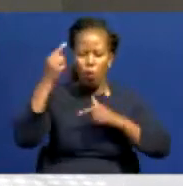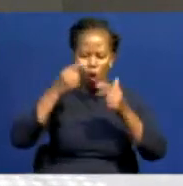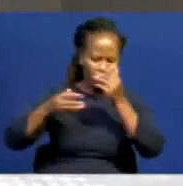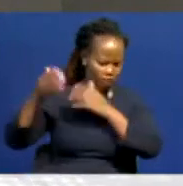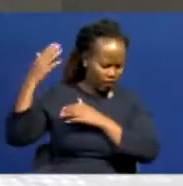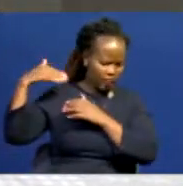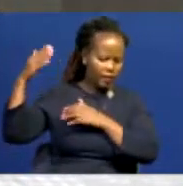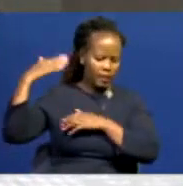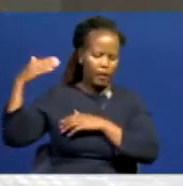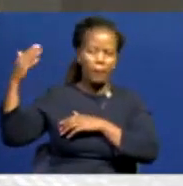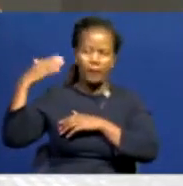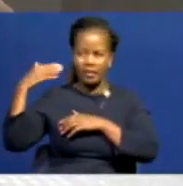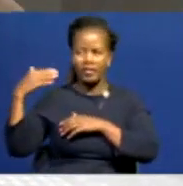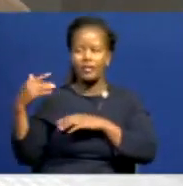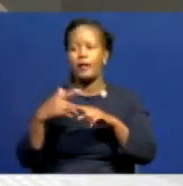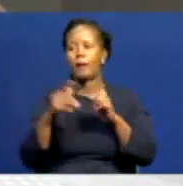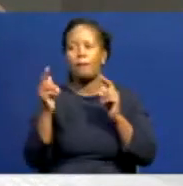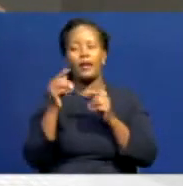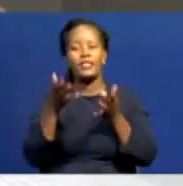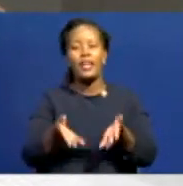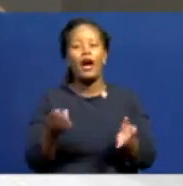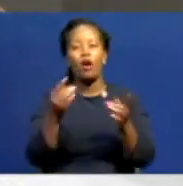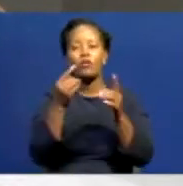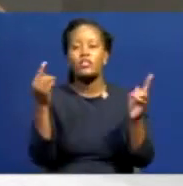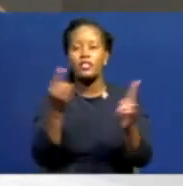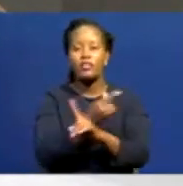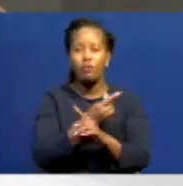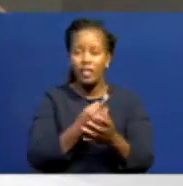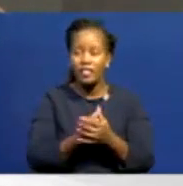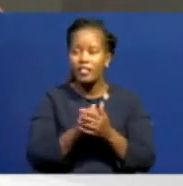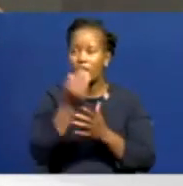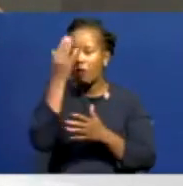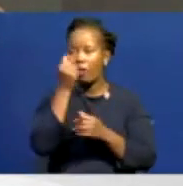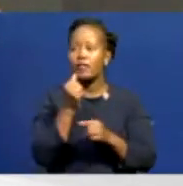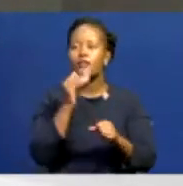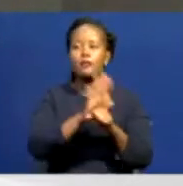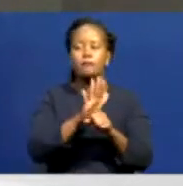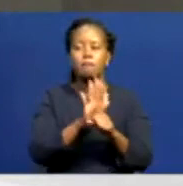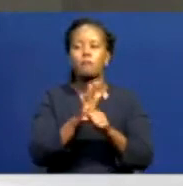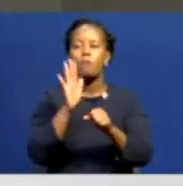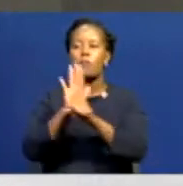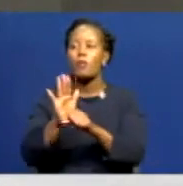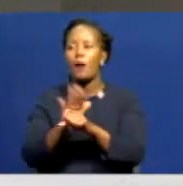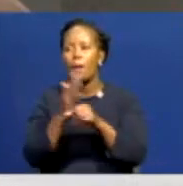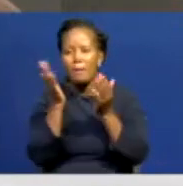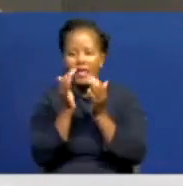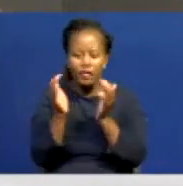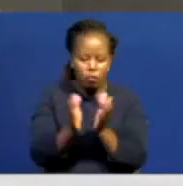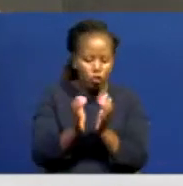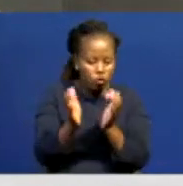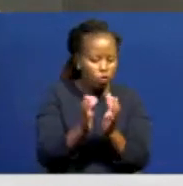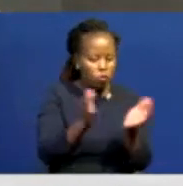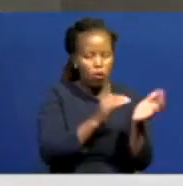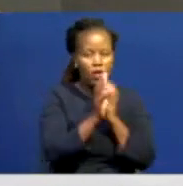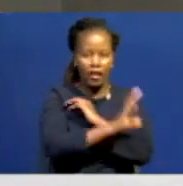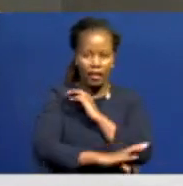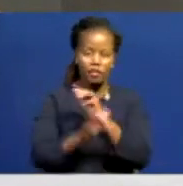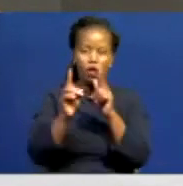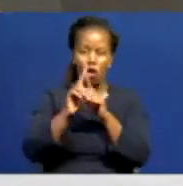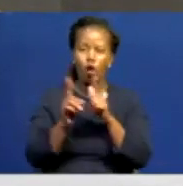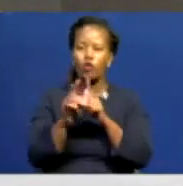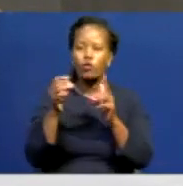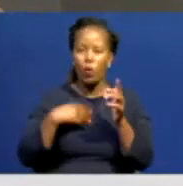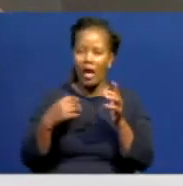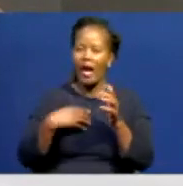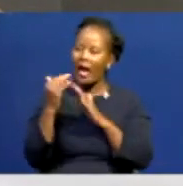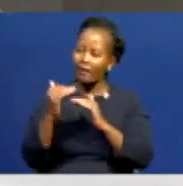previous editions. Yes. But you find that it's quite different, because most of these the so-called small countries have risen in the recent past, and mm-hmm. They've